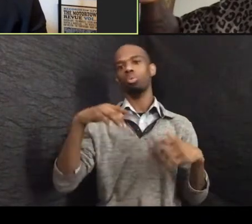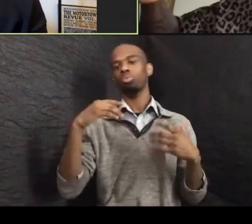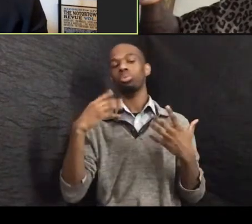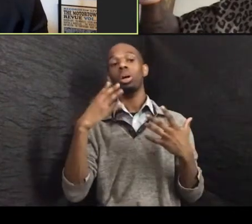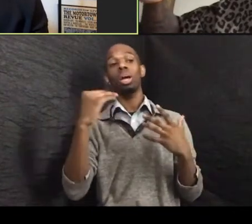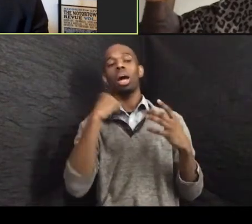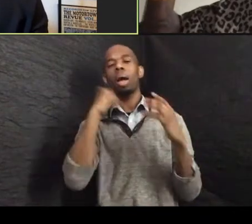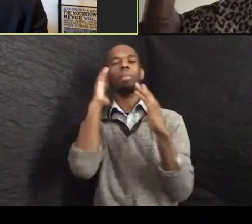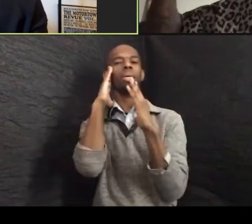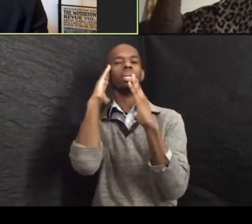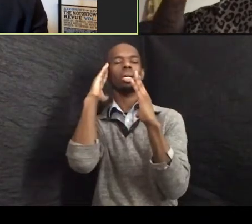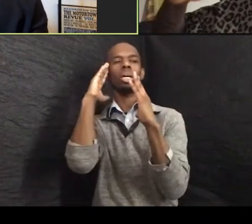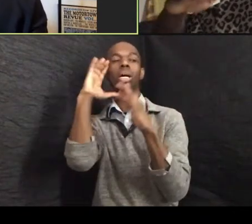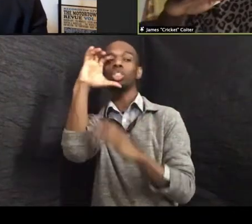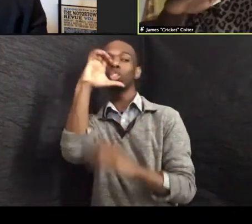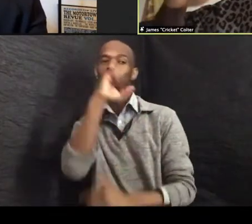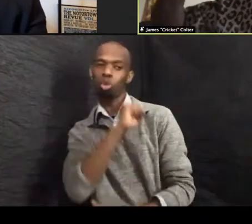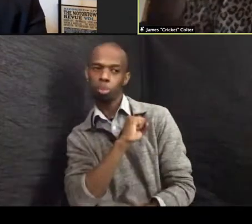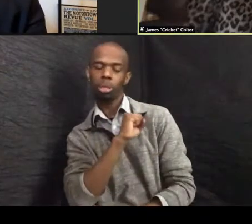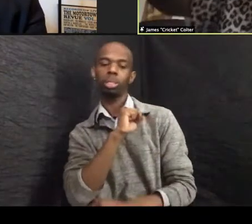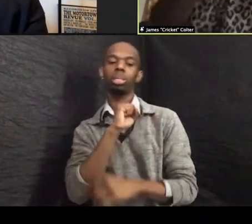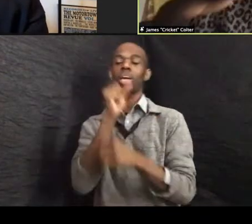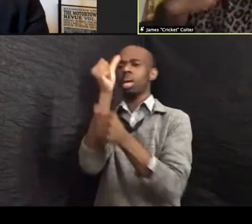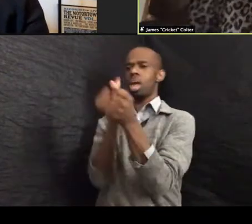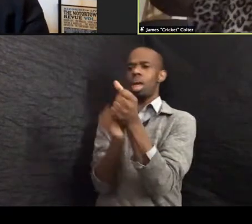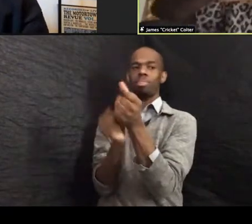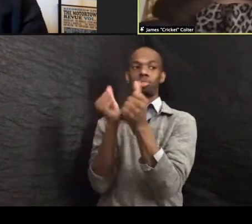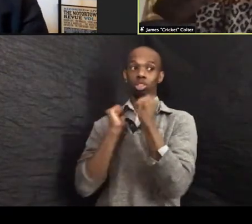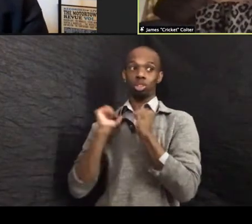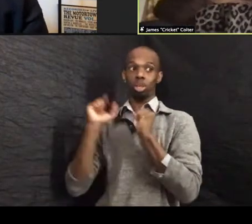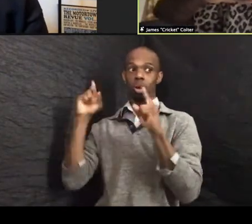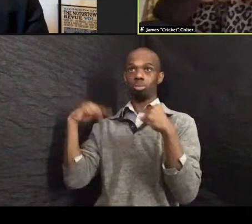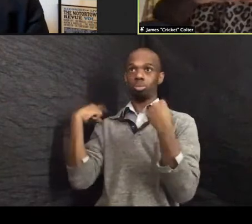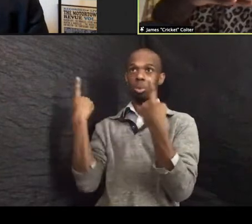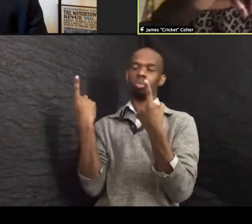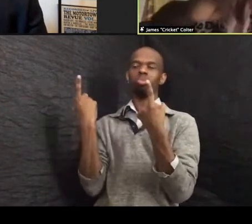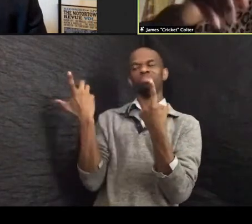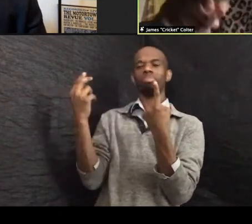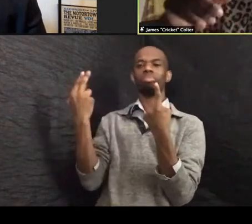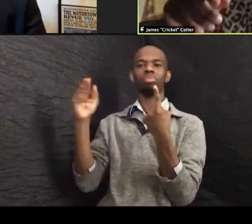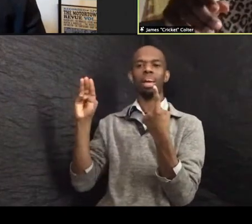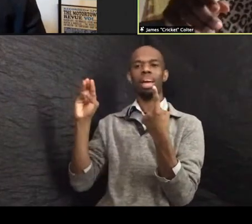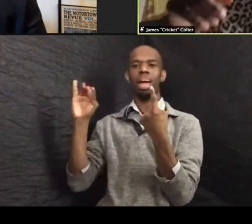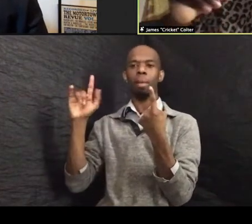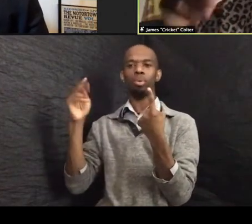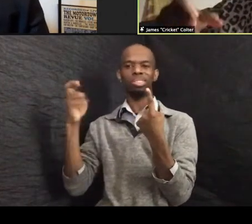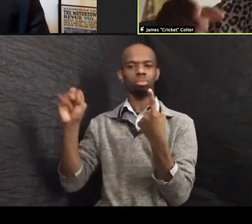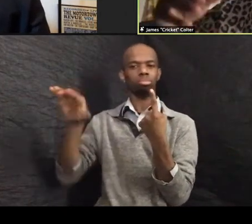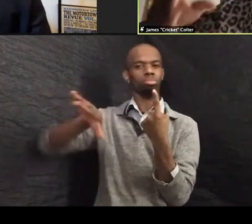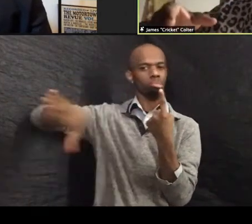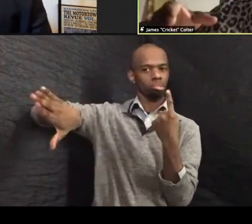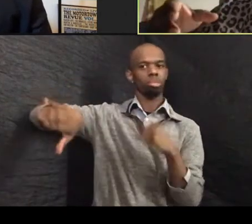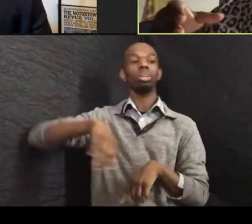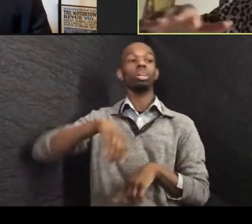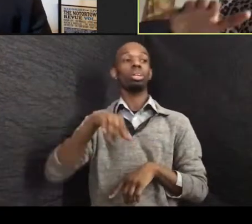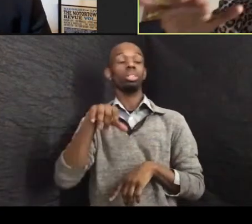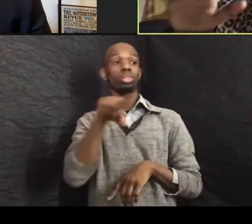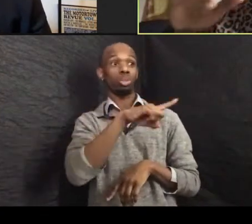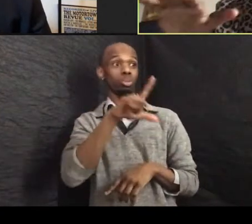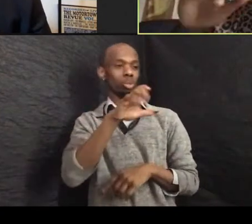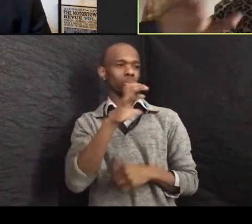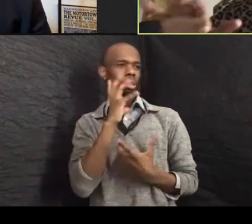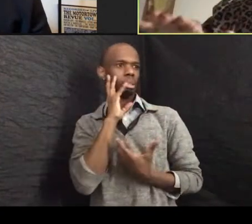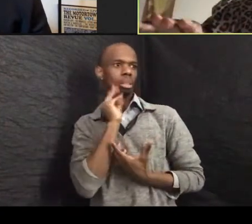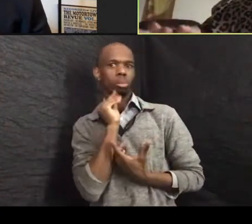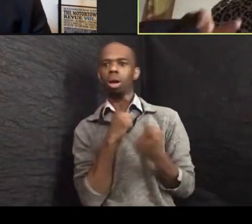Hamilton, Yeah. you had to go over that hump because, and I don't want to name theaters because I just don't want to put the